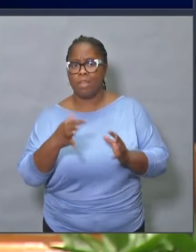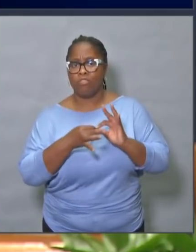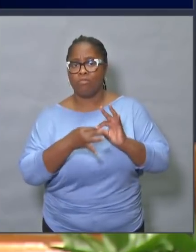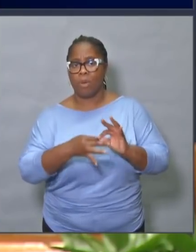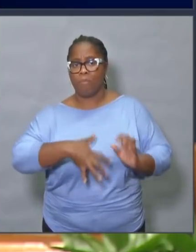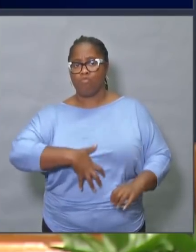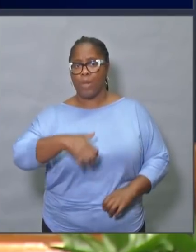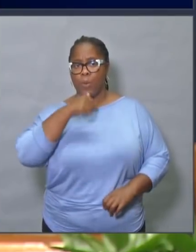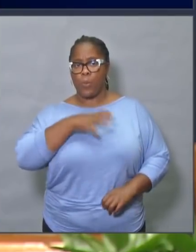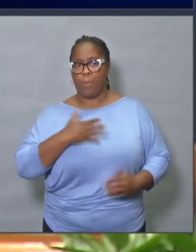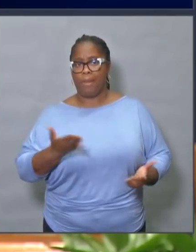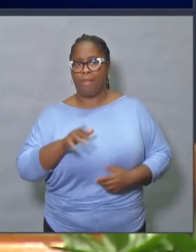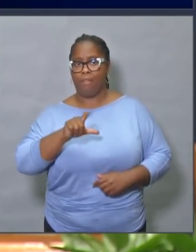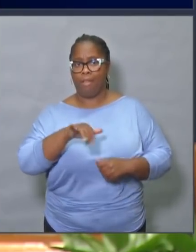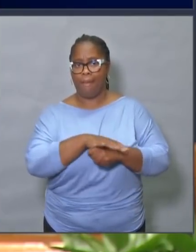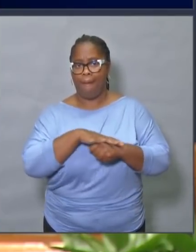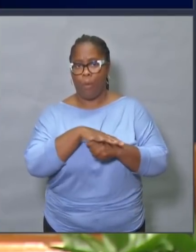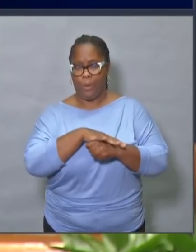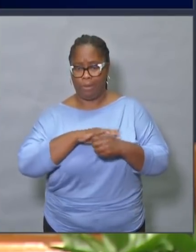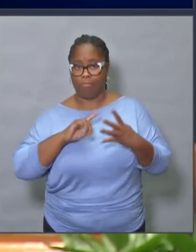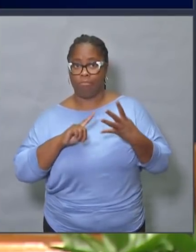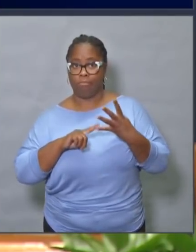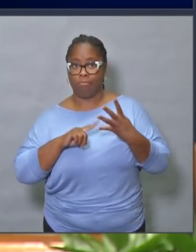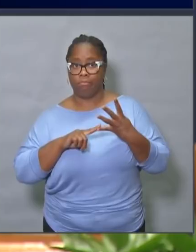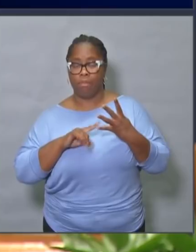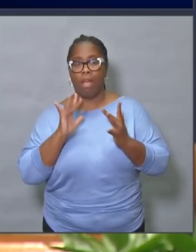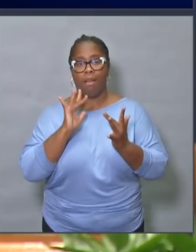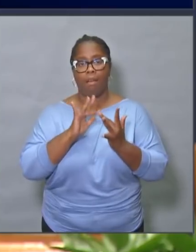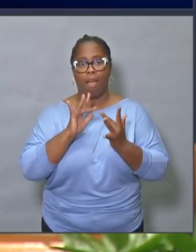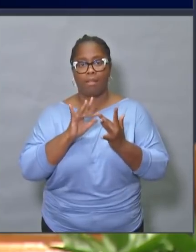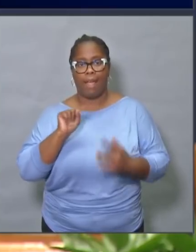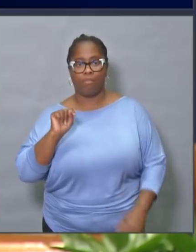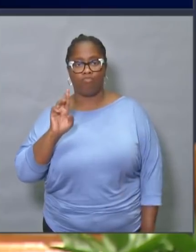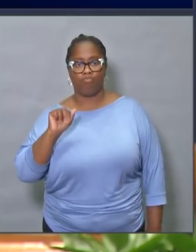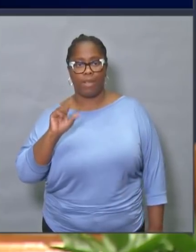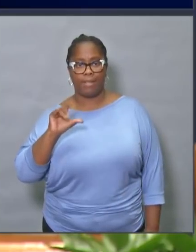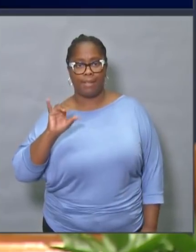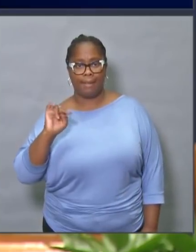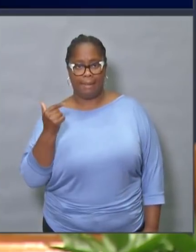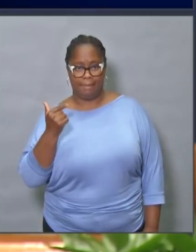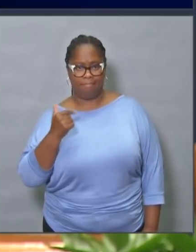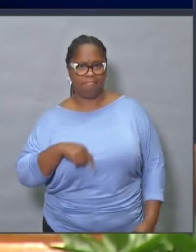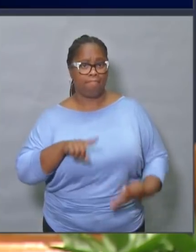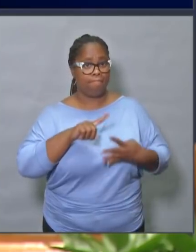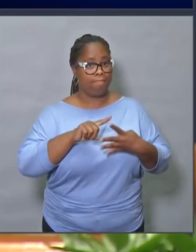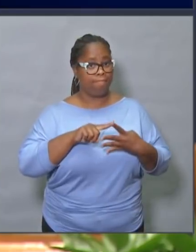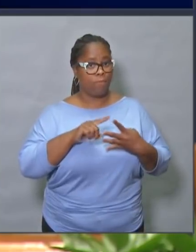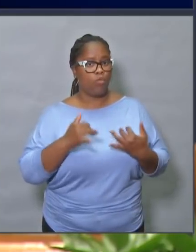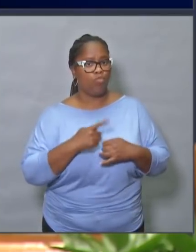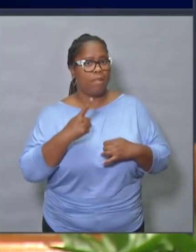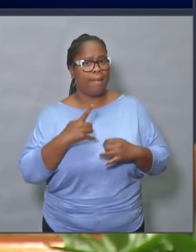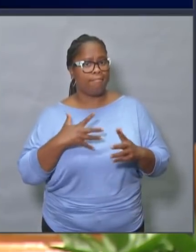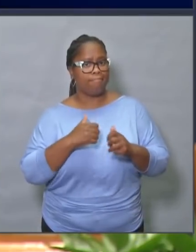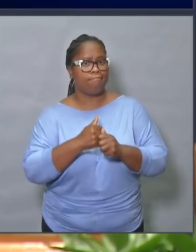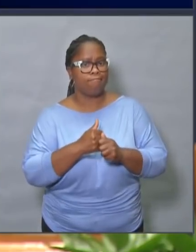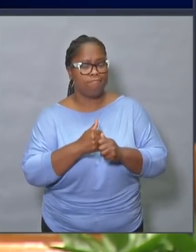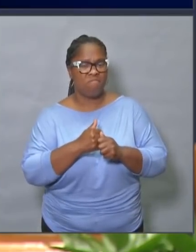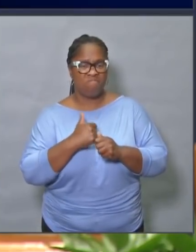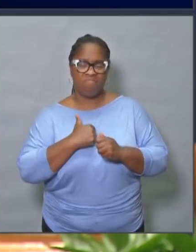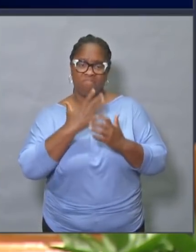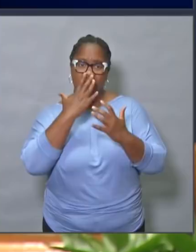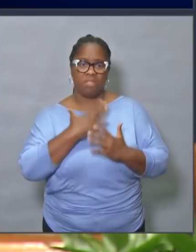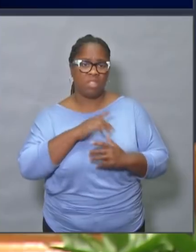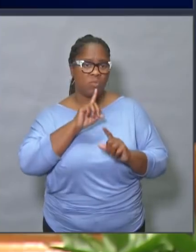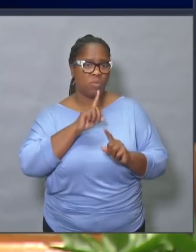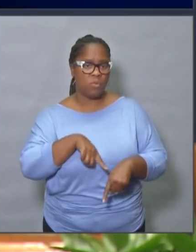County. And then I want to talk for a minute about contact tracing. So now to today's updates. I'm sad to report